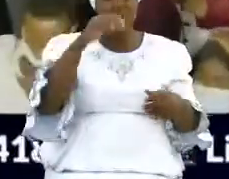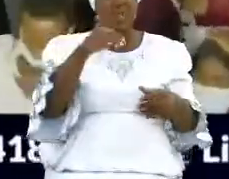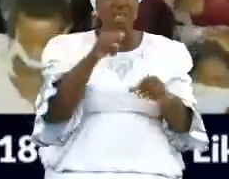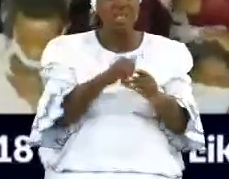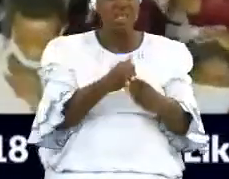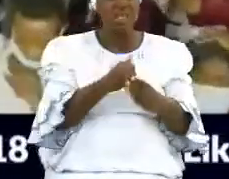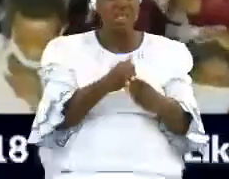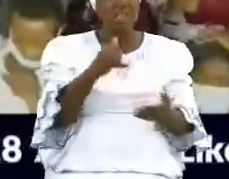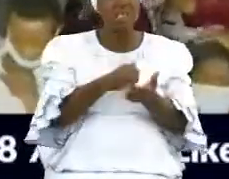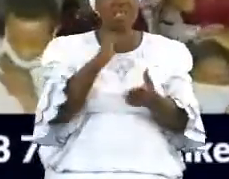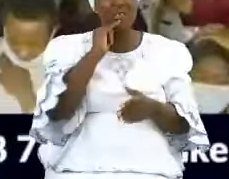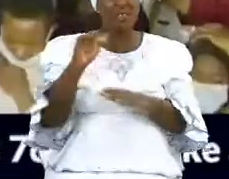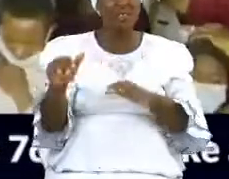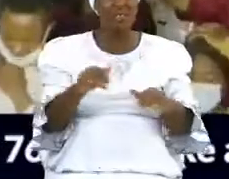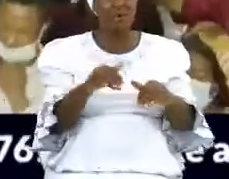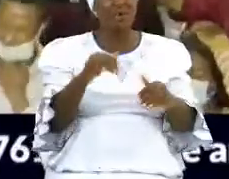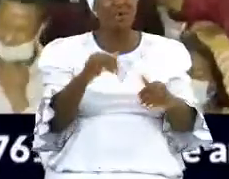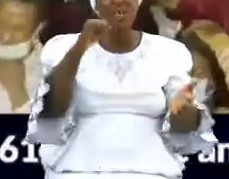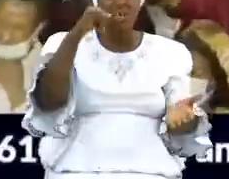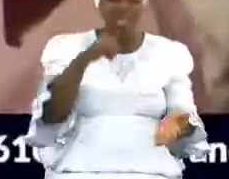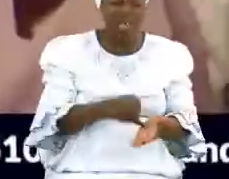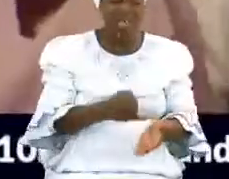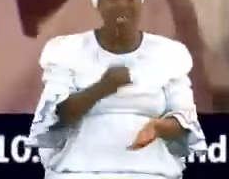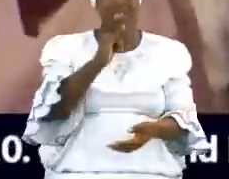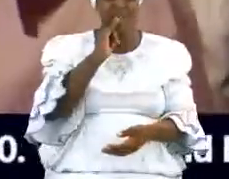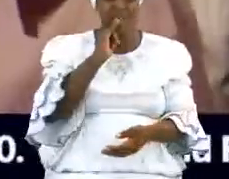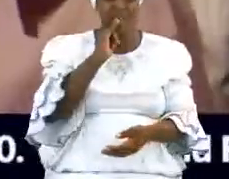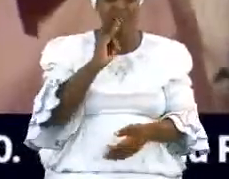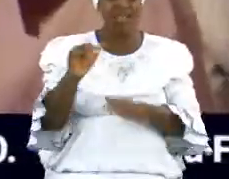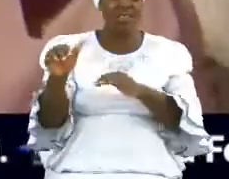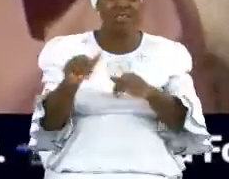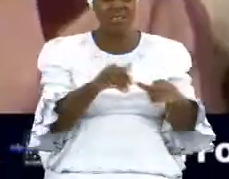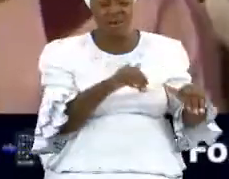done. It is done.